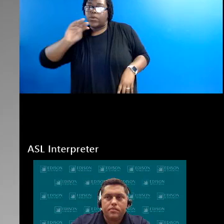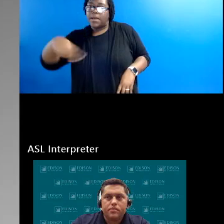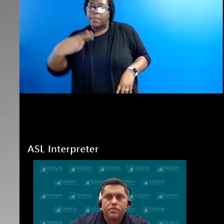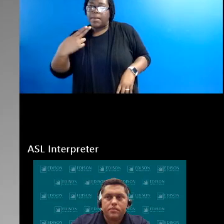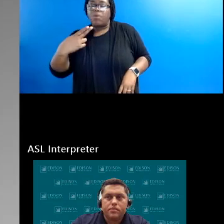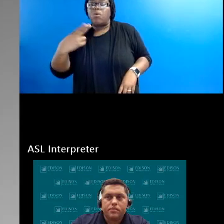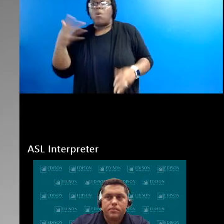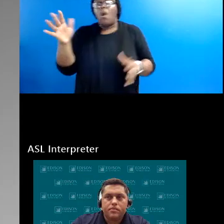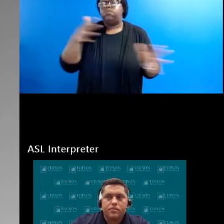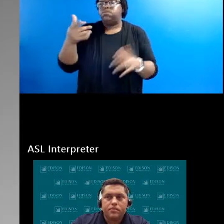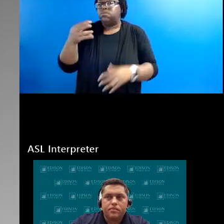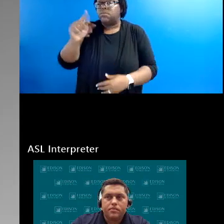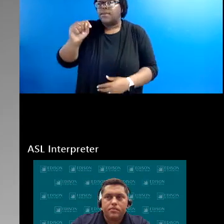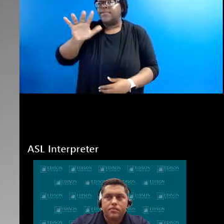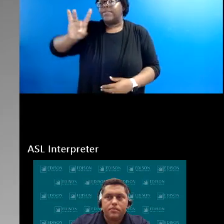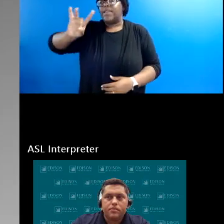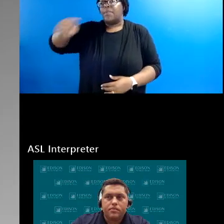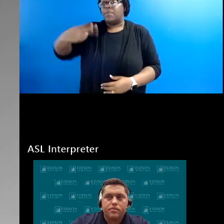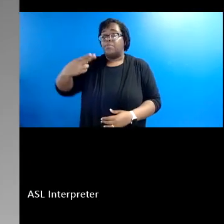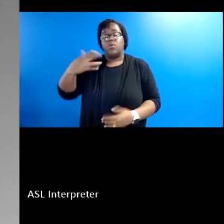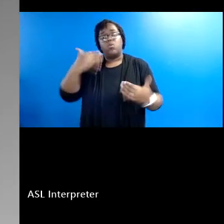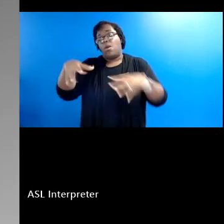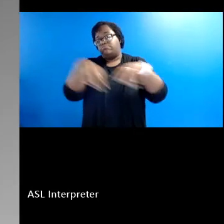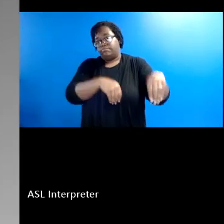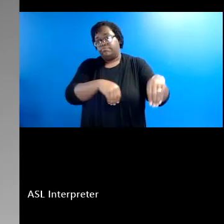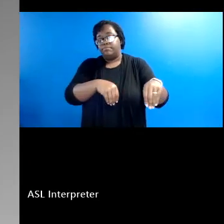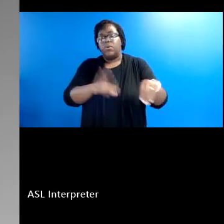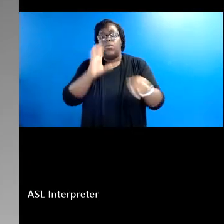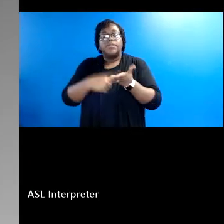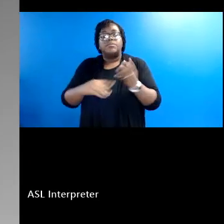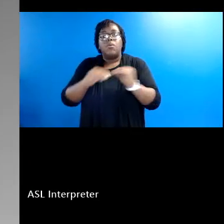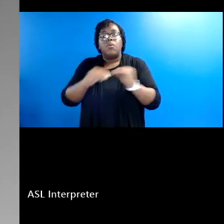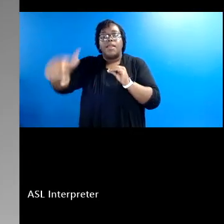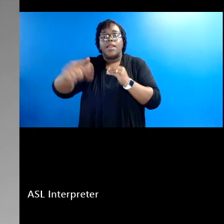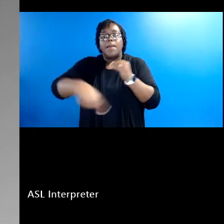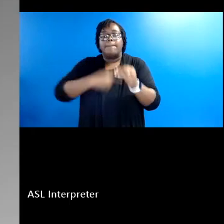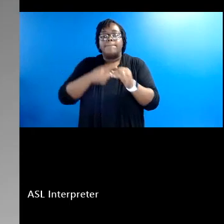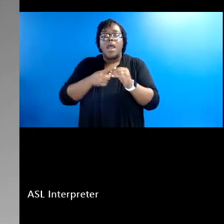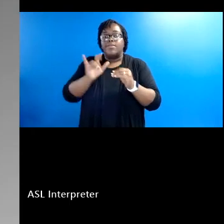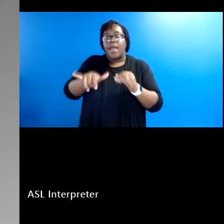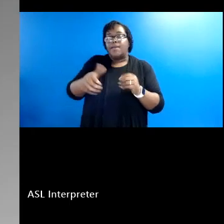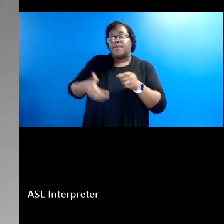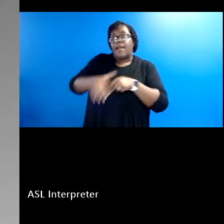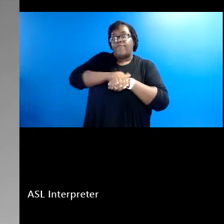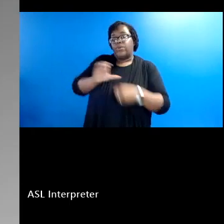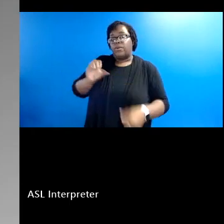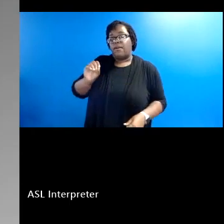gusts of 58 miles per hour. And we'll talk a little more later in the presentation about covered conductor.